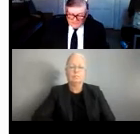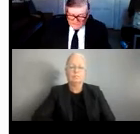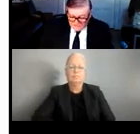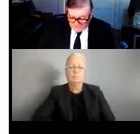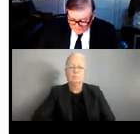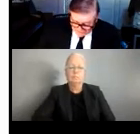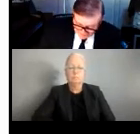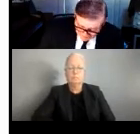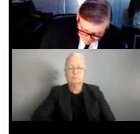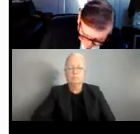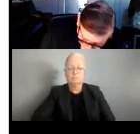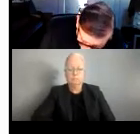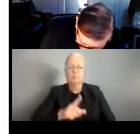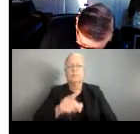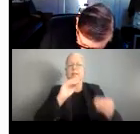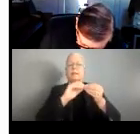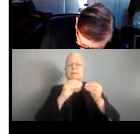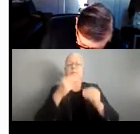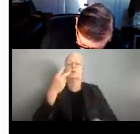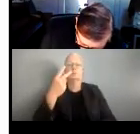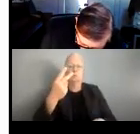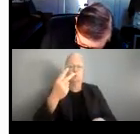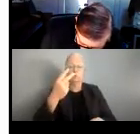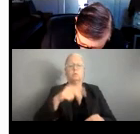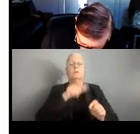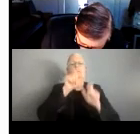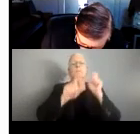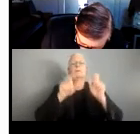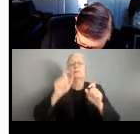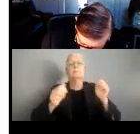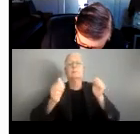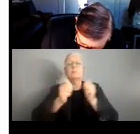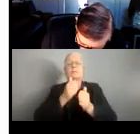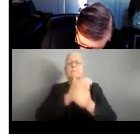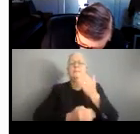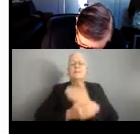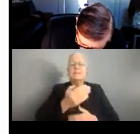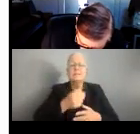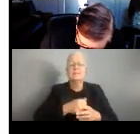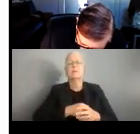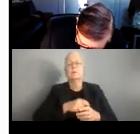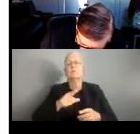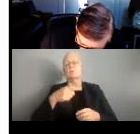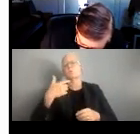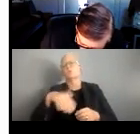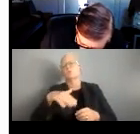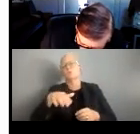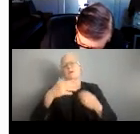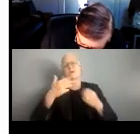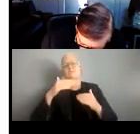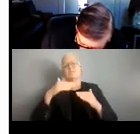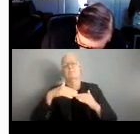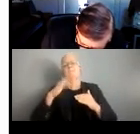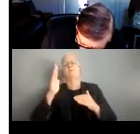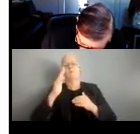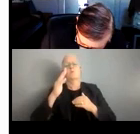Grace says of number two, people with disabilities have perhaps to face more barriers along with poverty. For